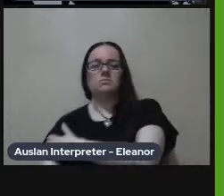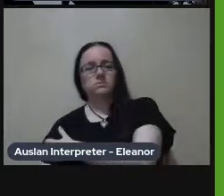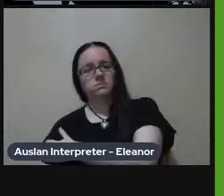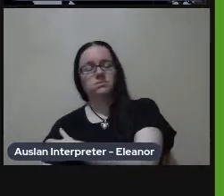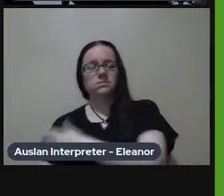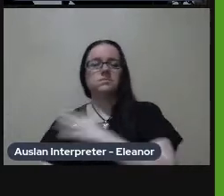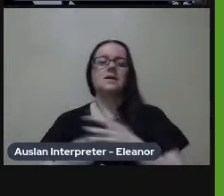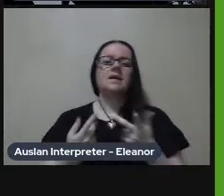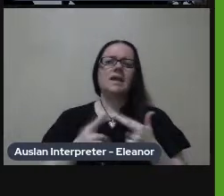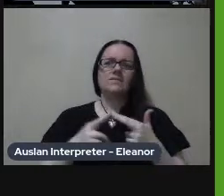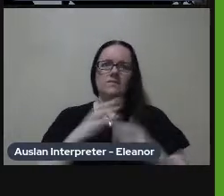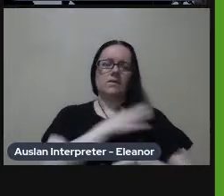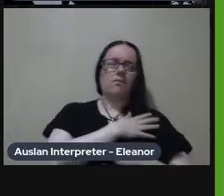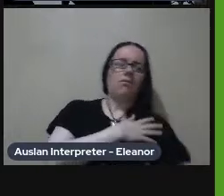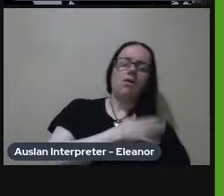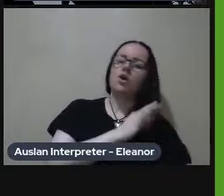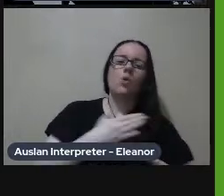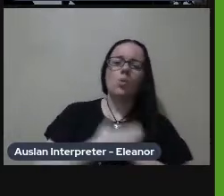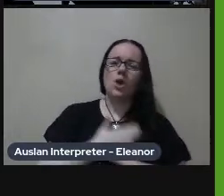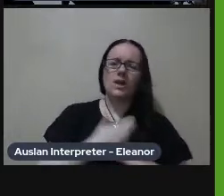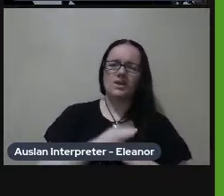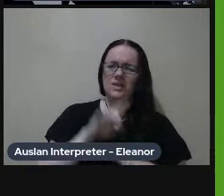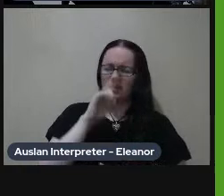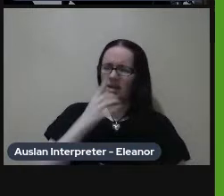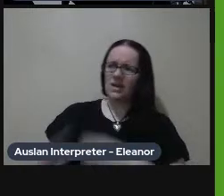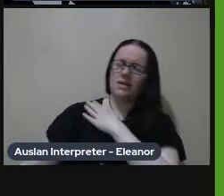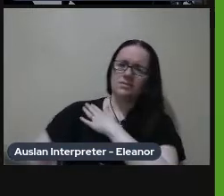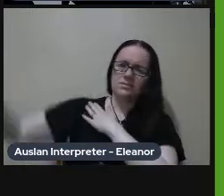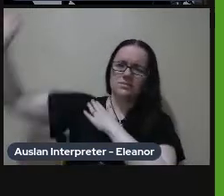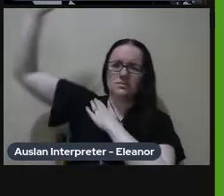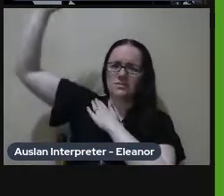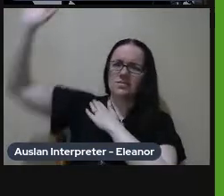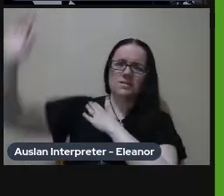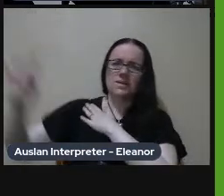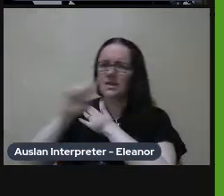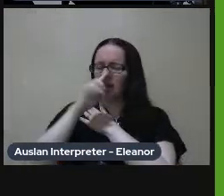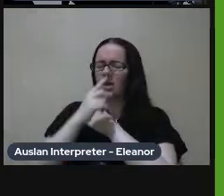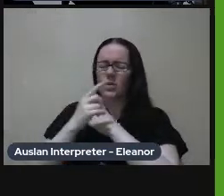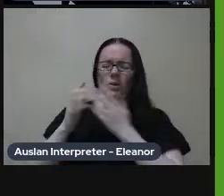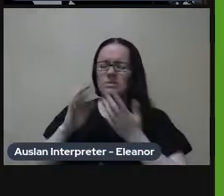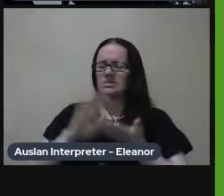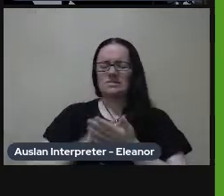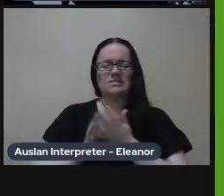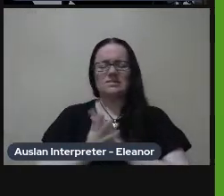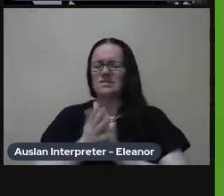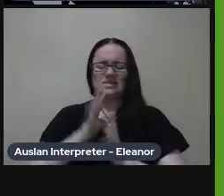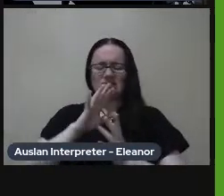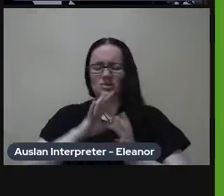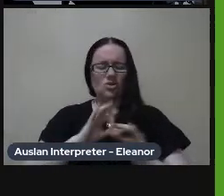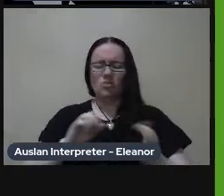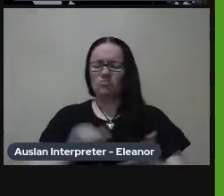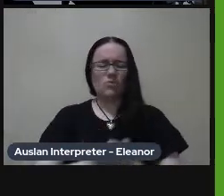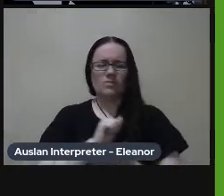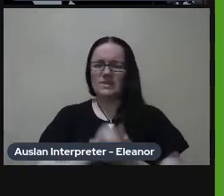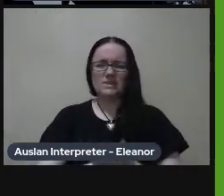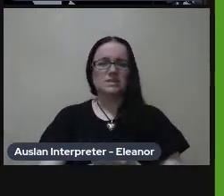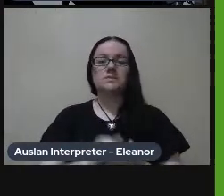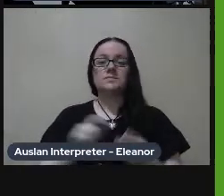So if someone's arm isn't working, if they can't raise their arm above their head, it's a bit clumsy, that's a sign. What's the next